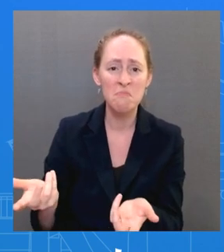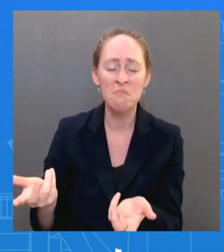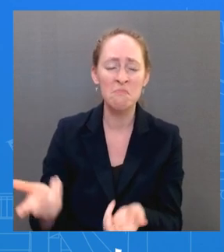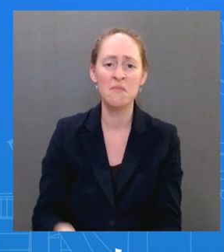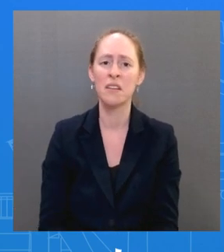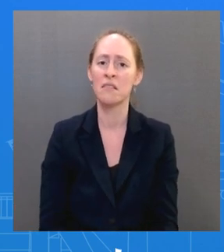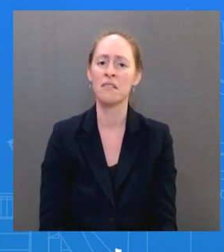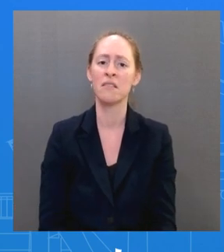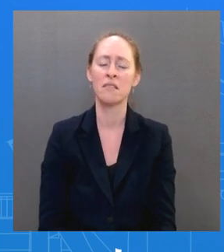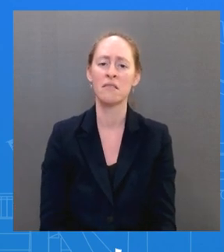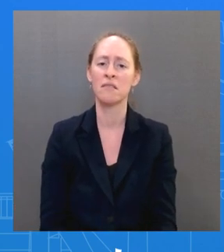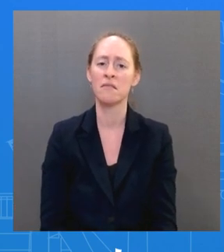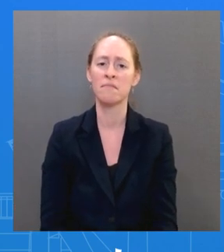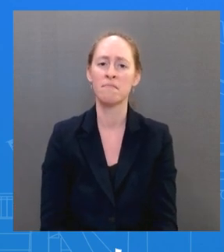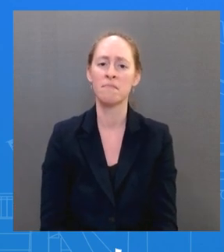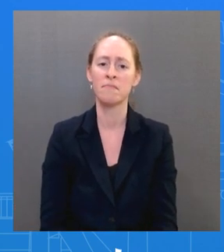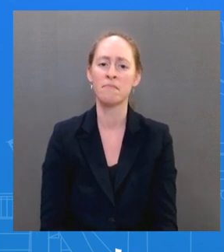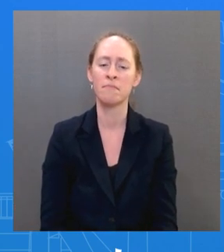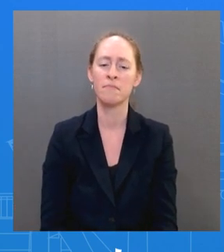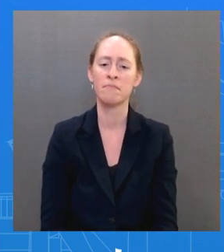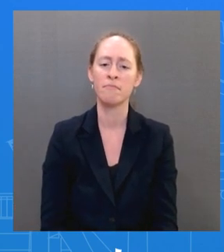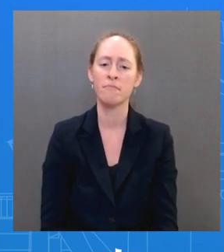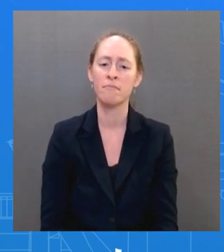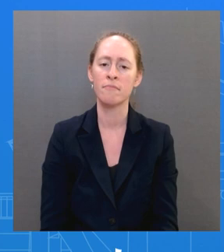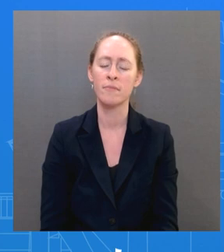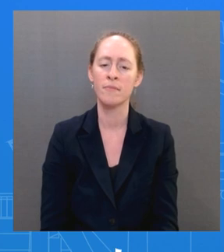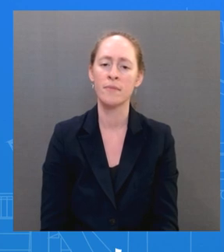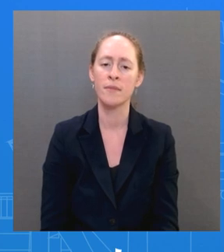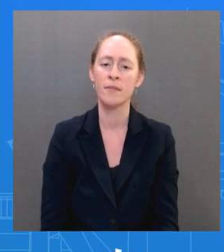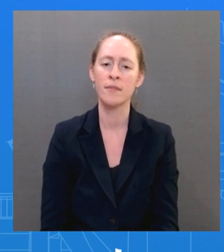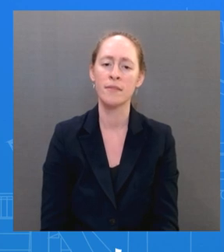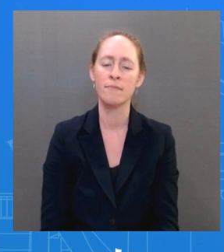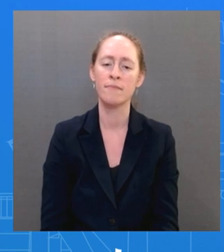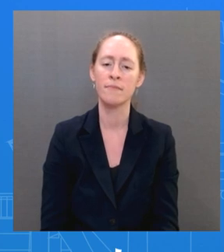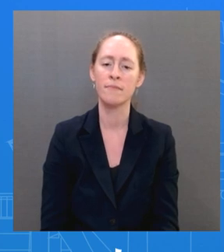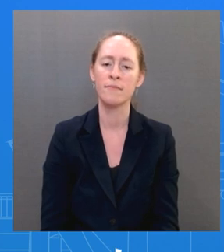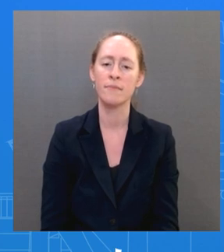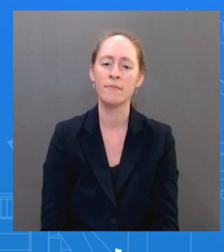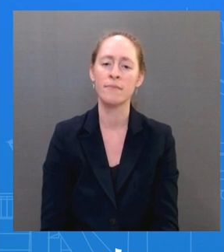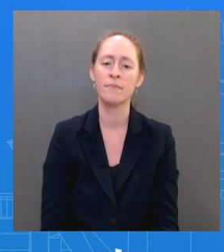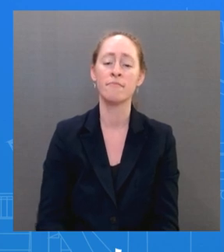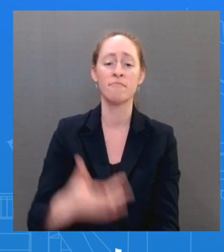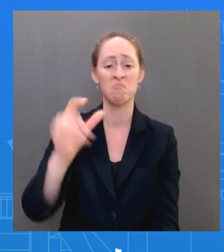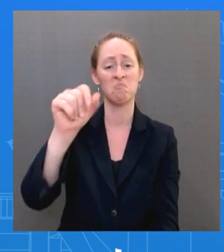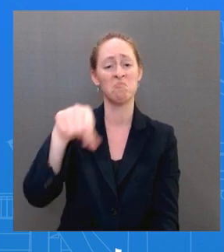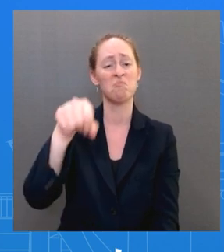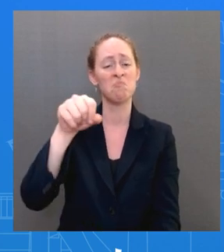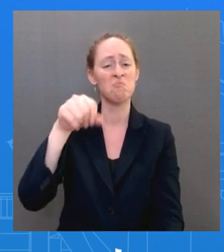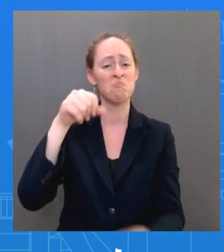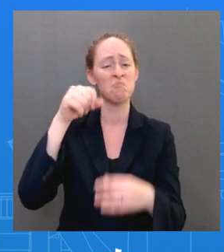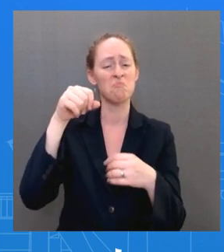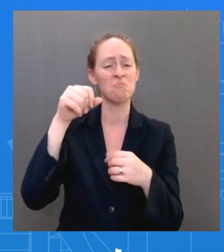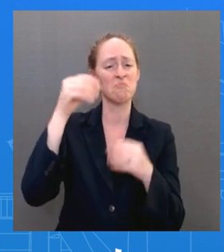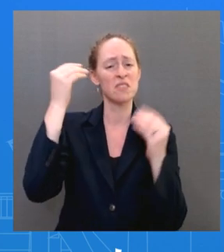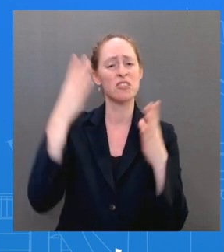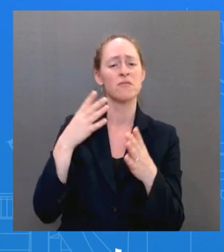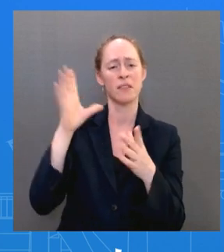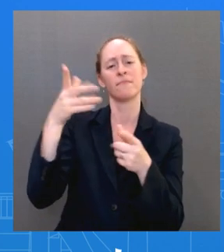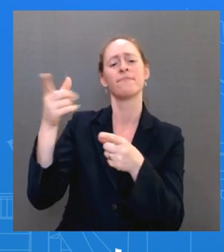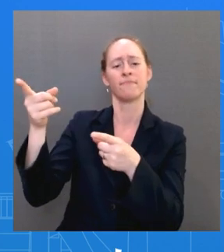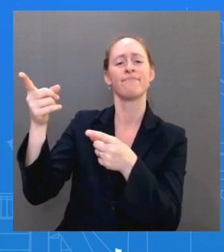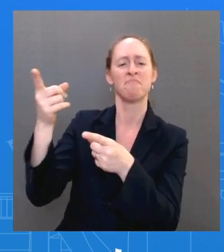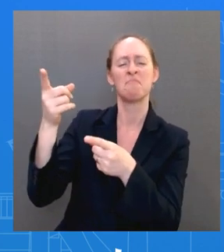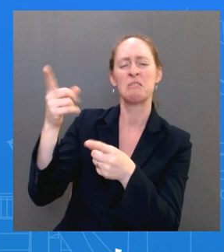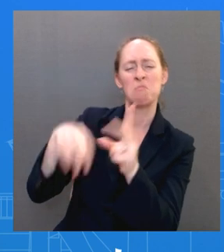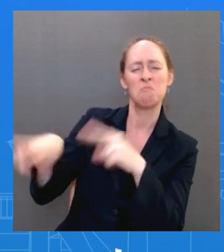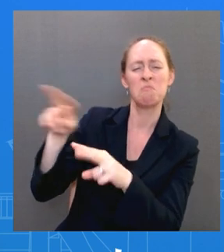that you have to look at somebody's medication list and determine, do you have to make modifications? Dr. O'Connor made the decision to stop these two medicines. I talked